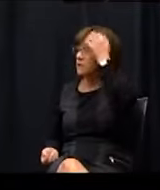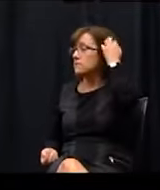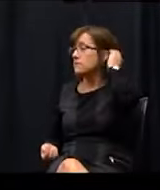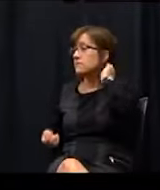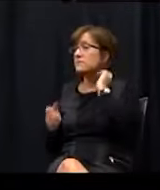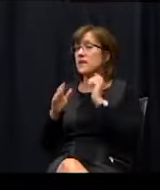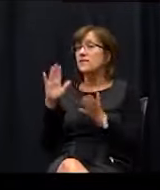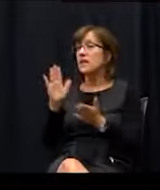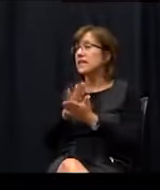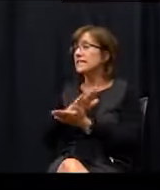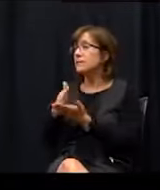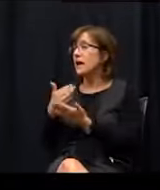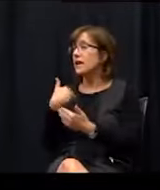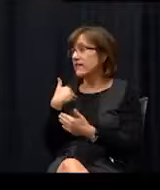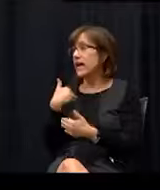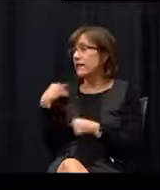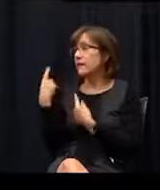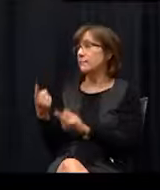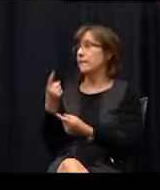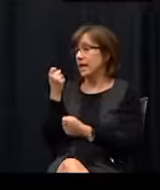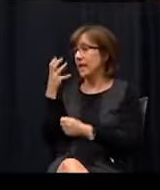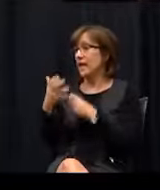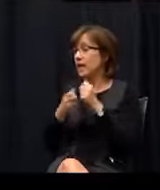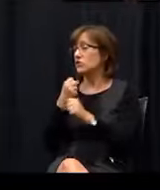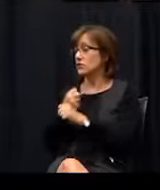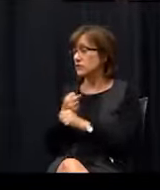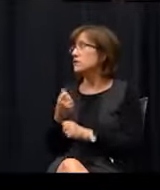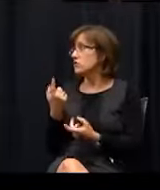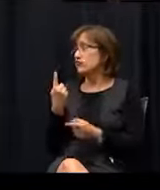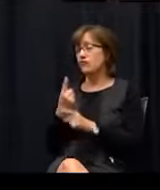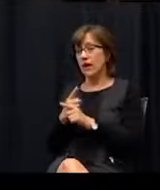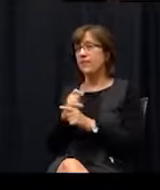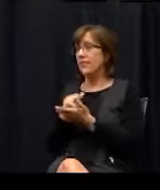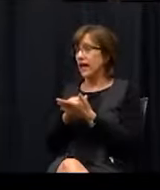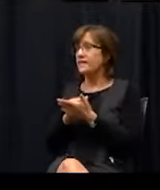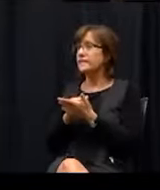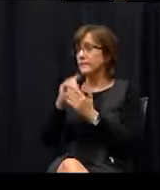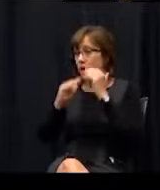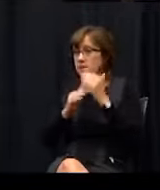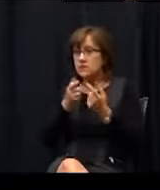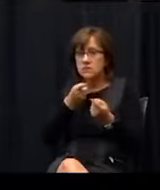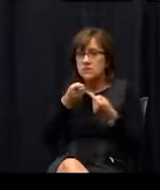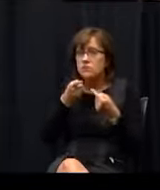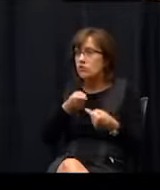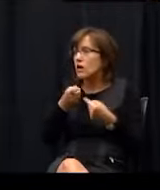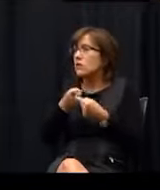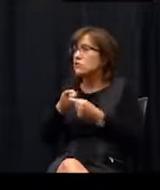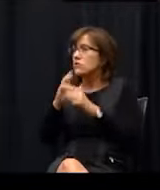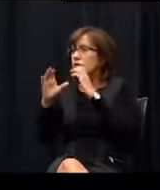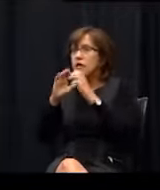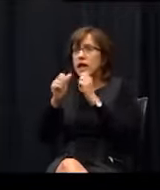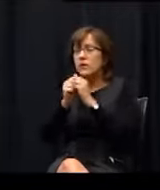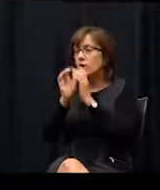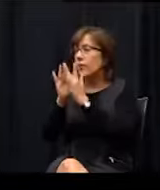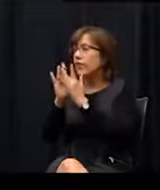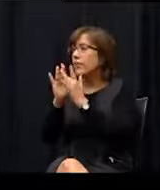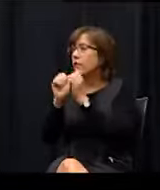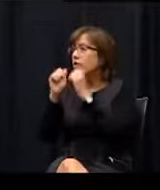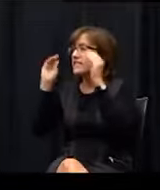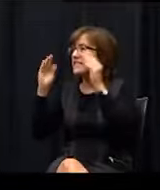you're lucky to have 2. And so that's the struggle of how do you keep that communication going with the teachers? You're in a lucky place to be able to do